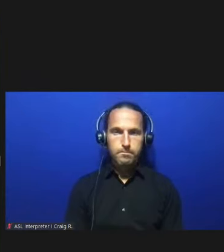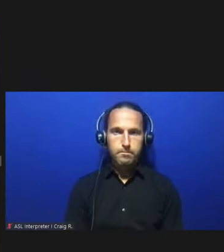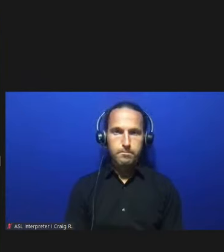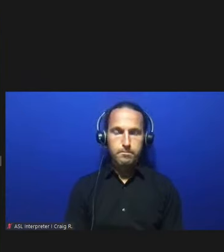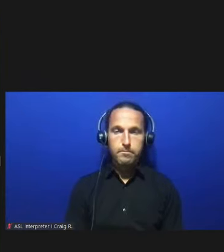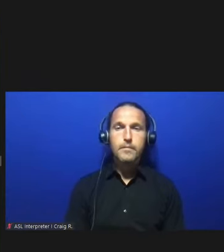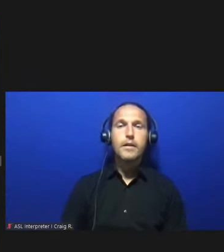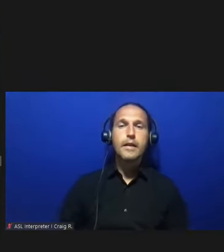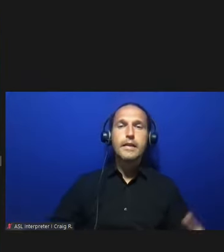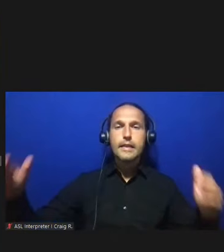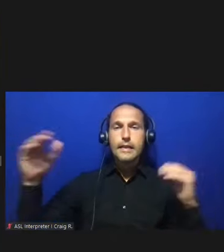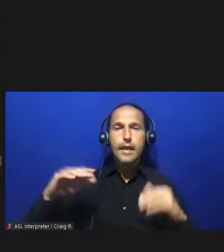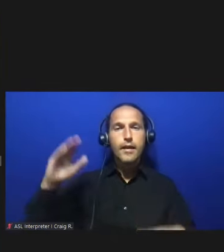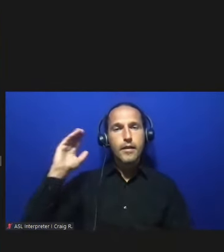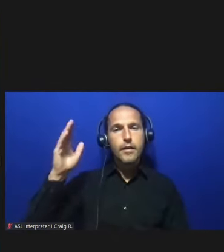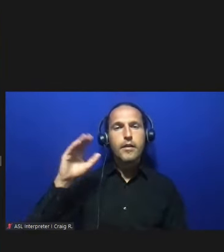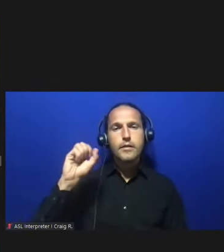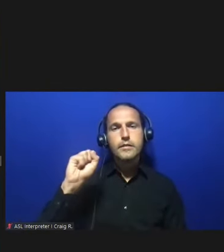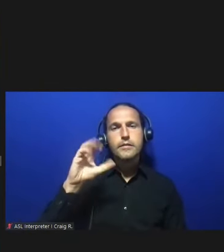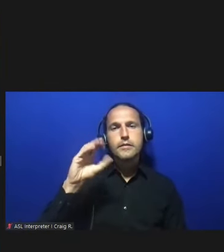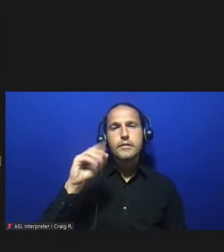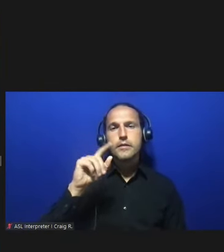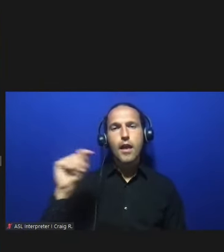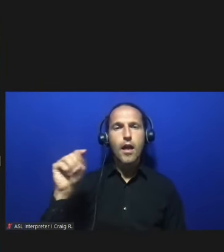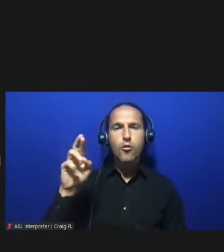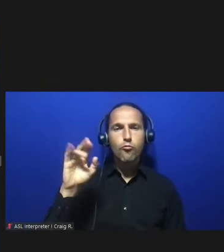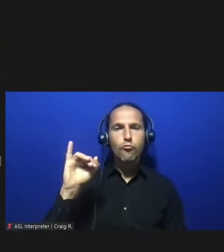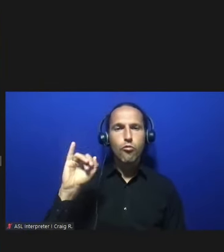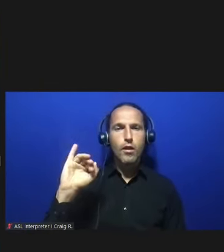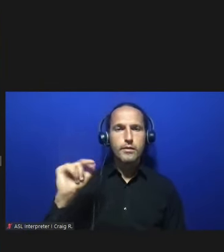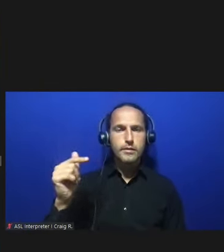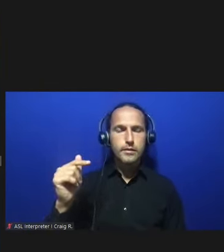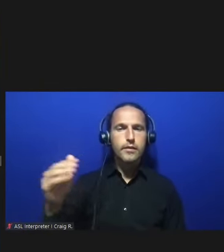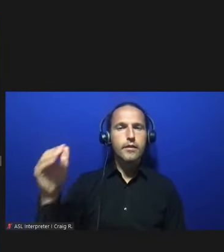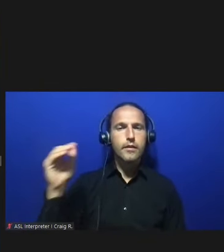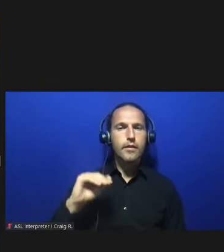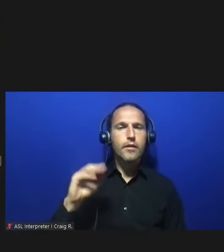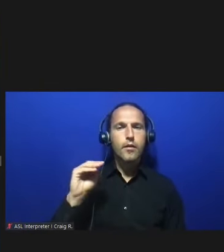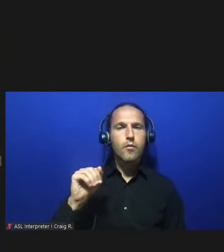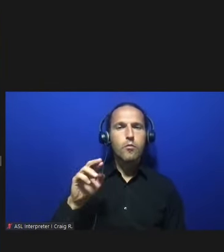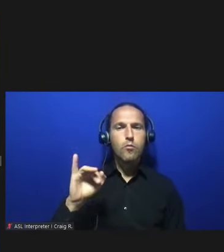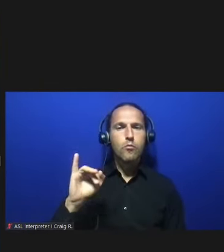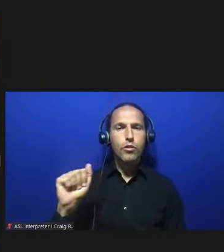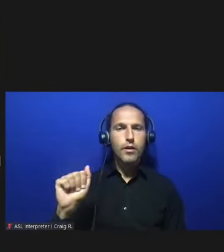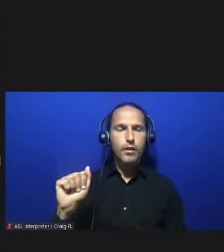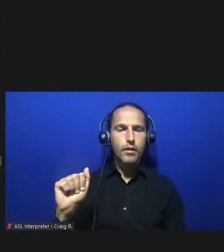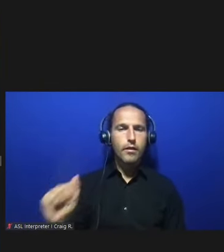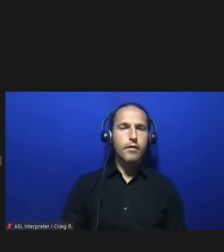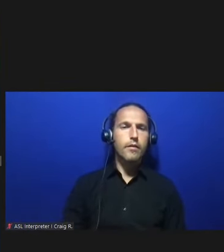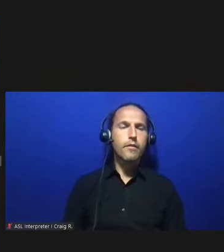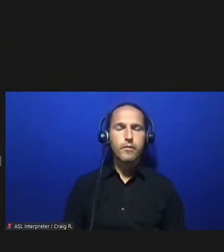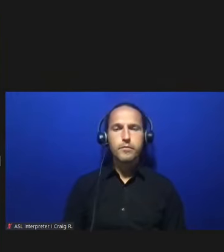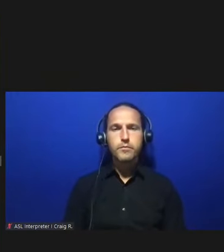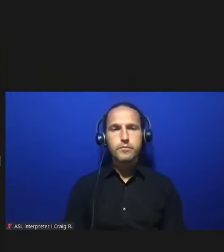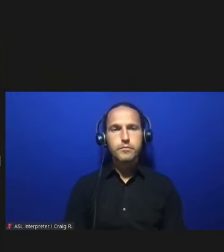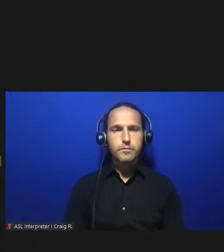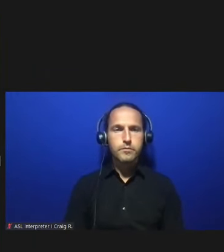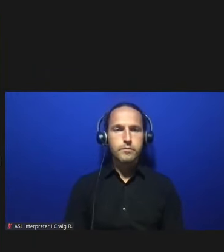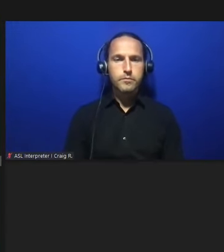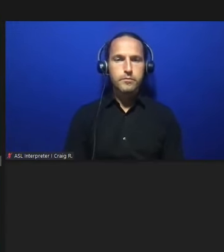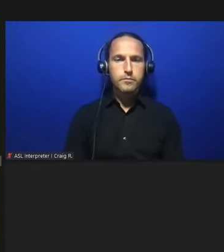Our next speaker is Scott Rising, followed by Maria Figueredo Furet.